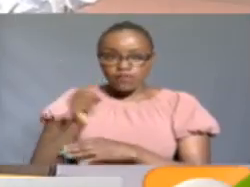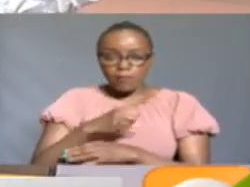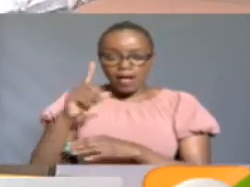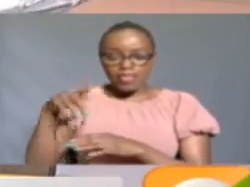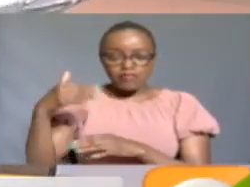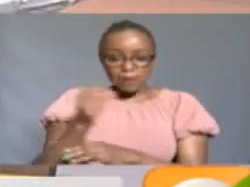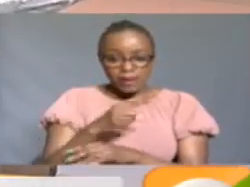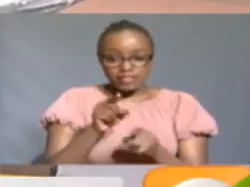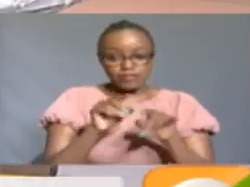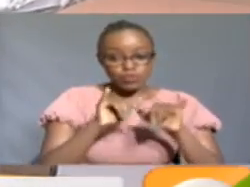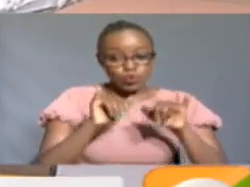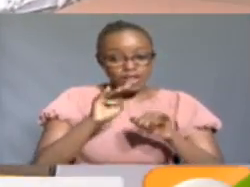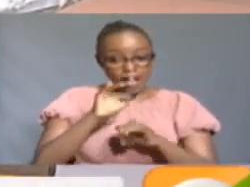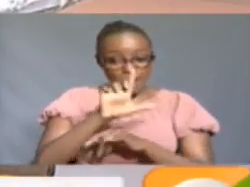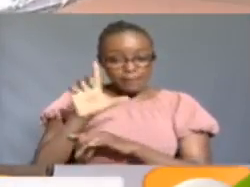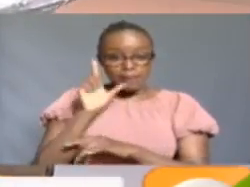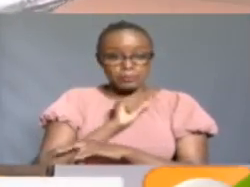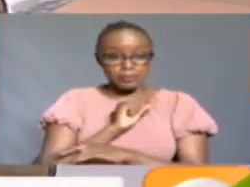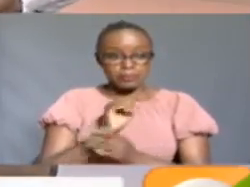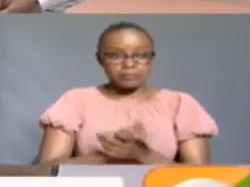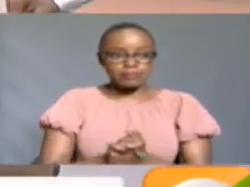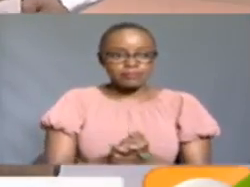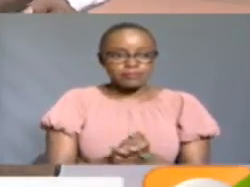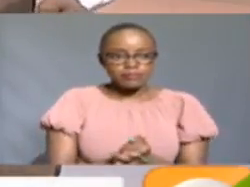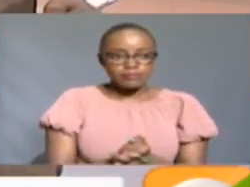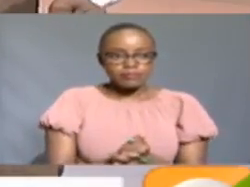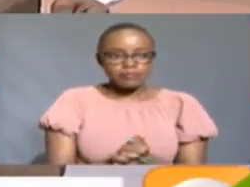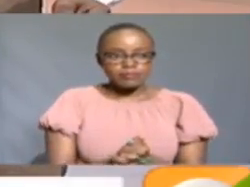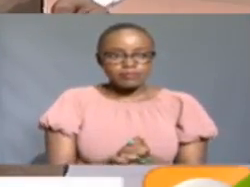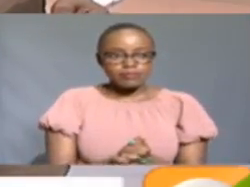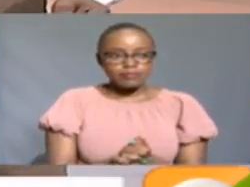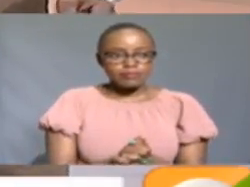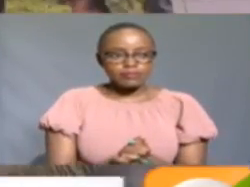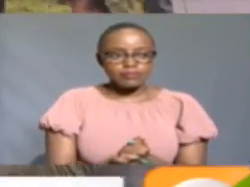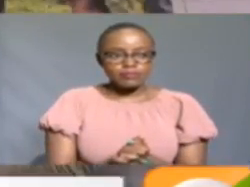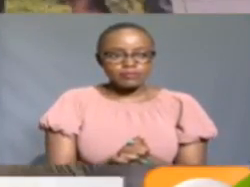to clear the bill. An Oxycolia reports.